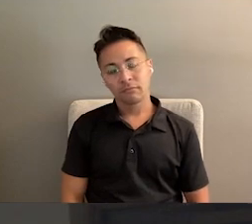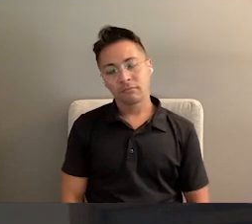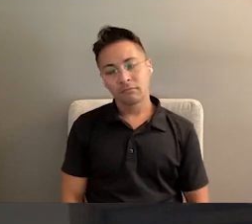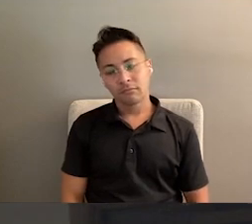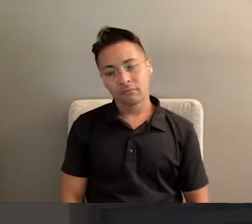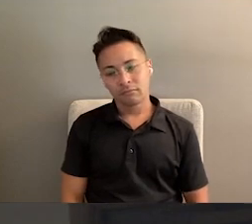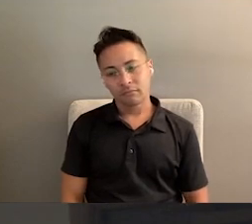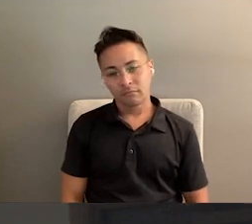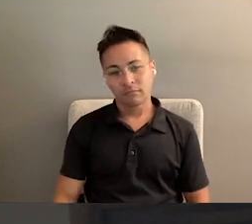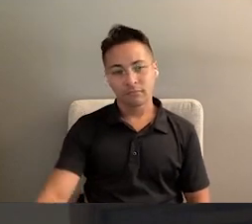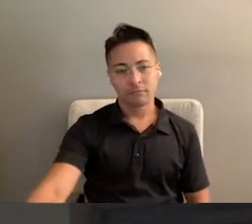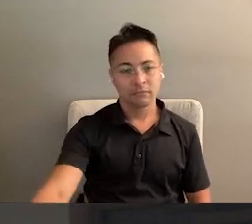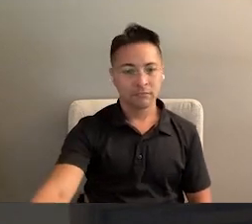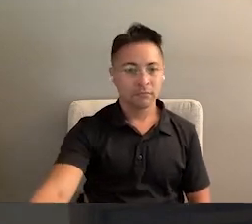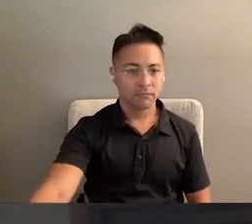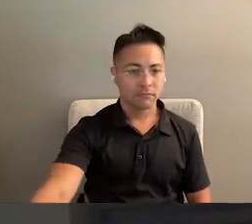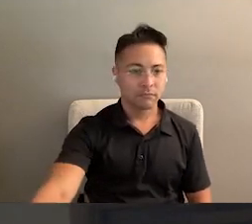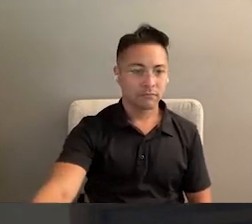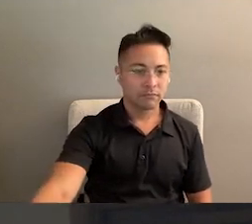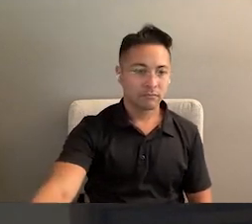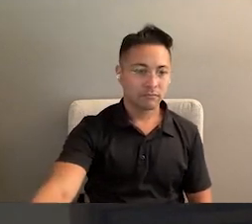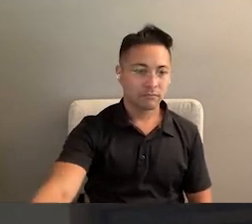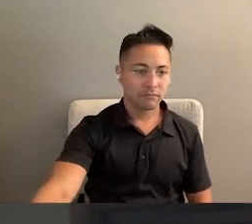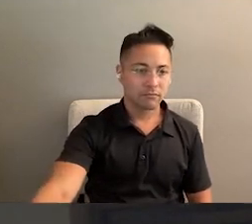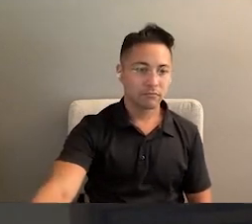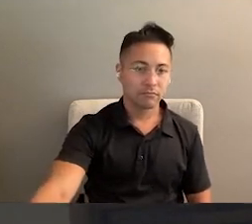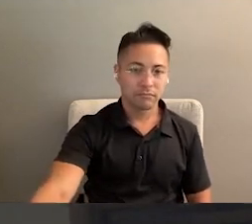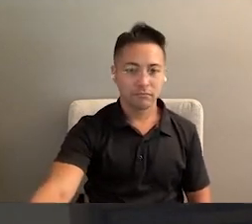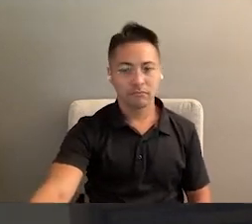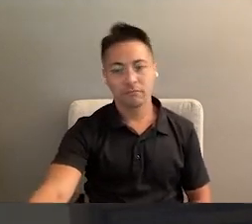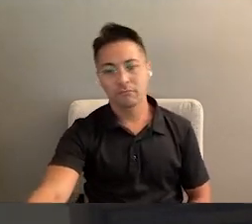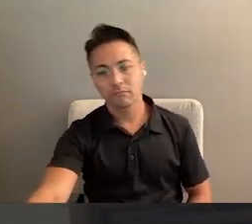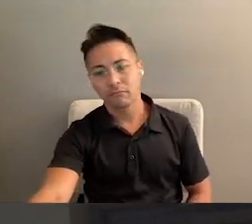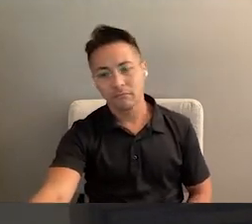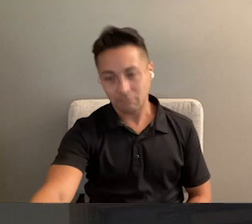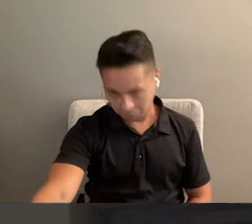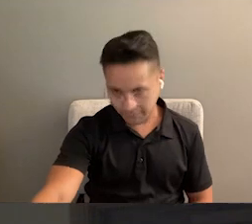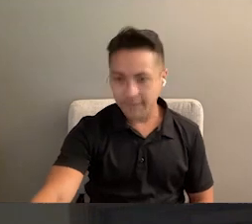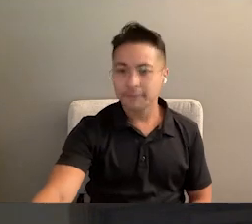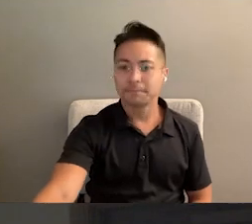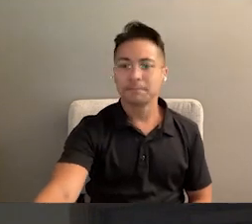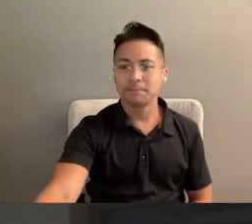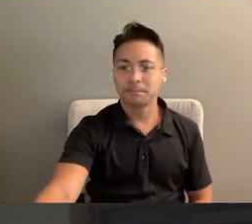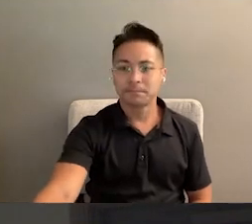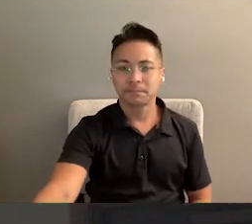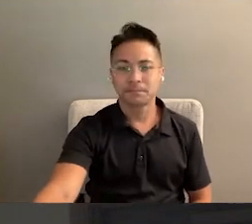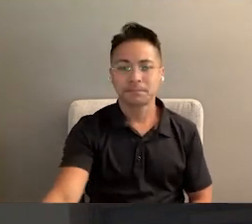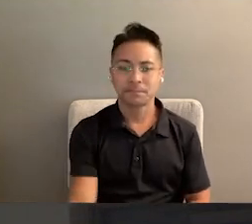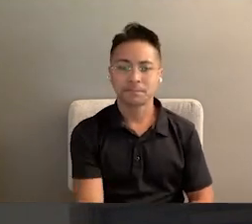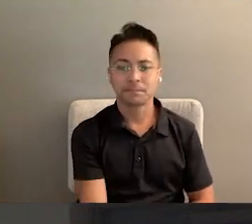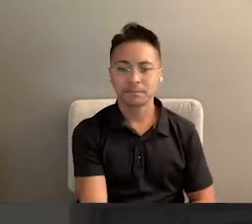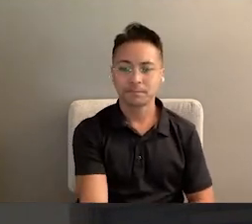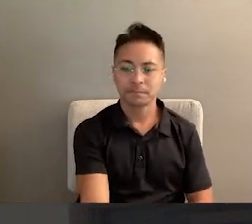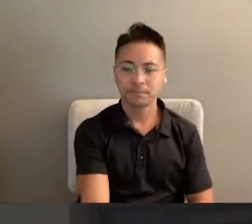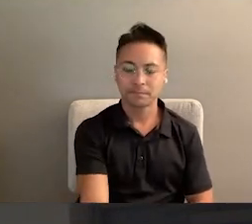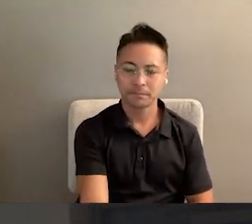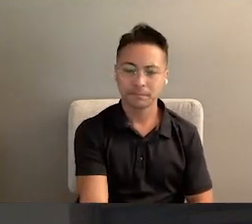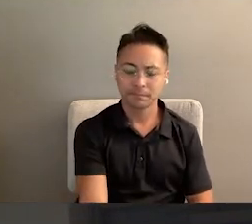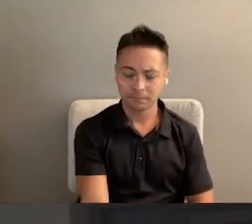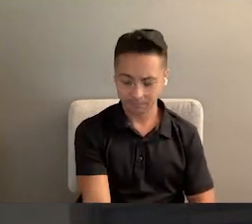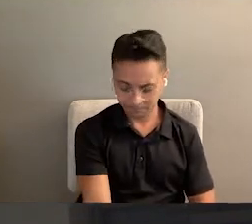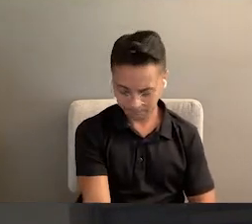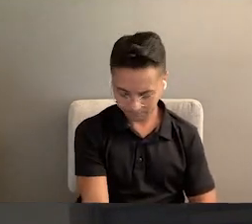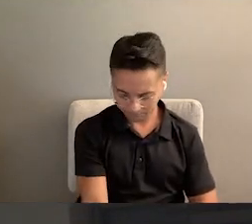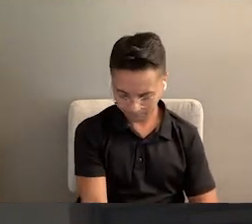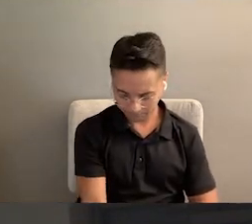If they're the... Yes. So the participant would be the individual that's disabled? Or